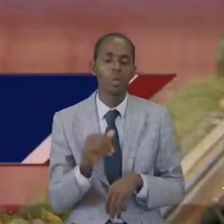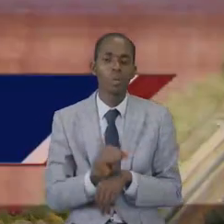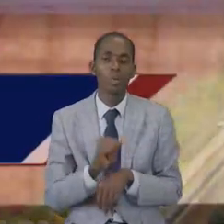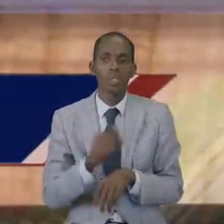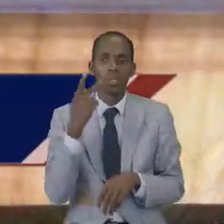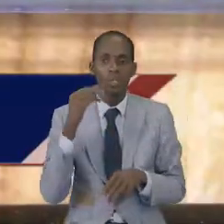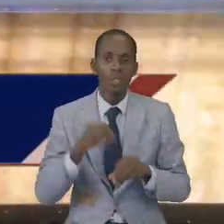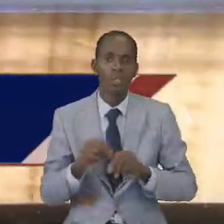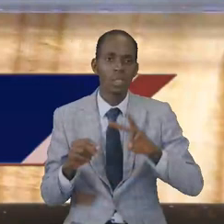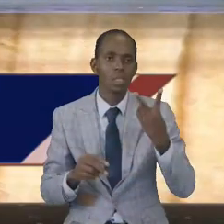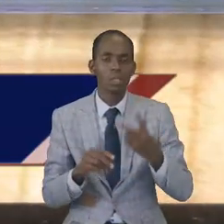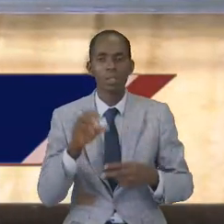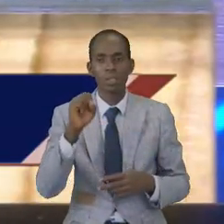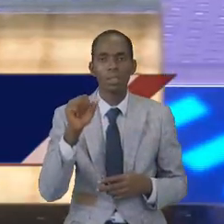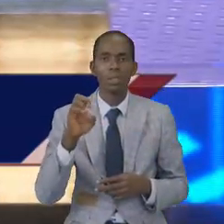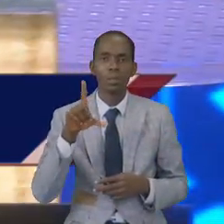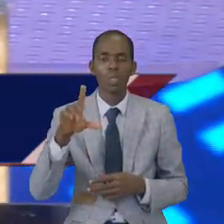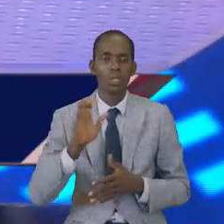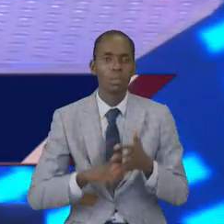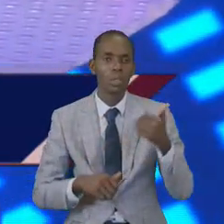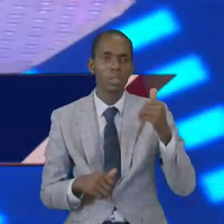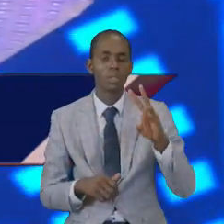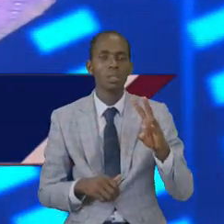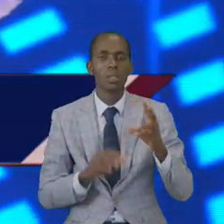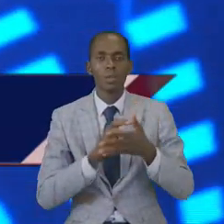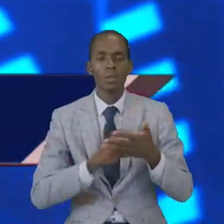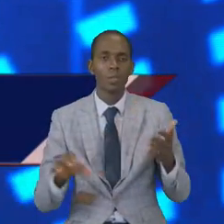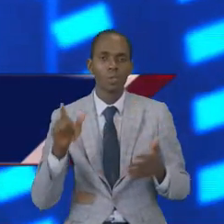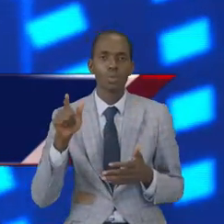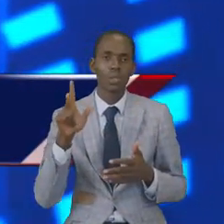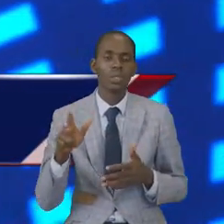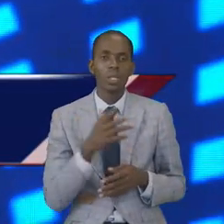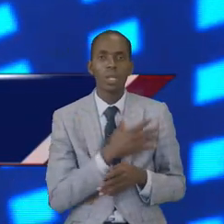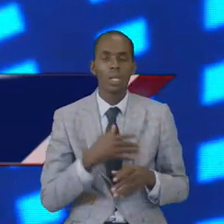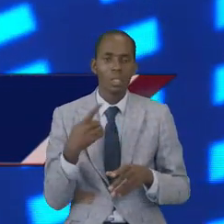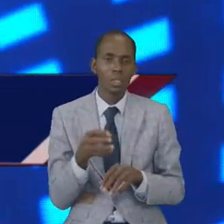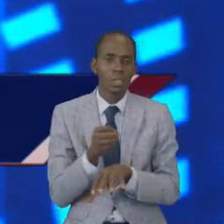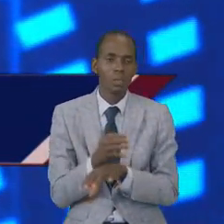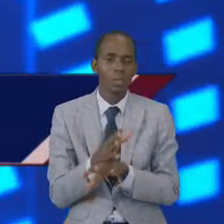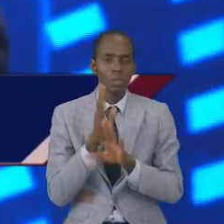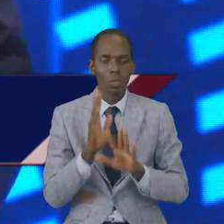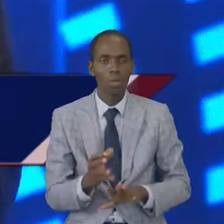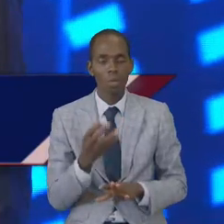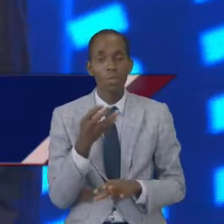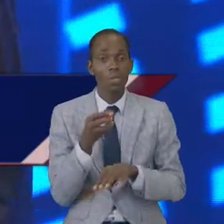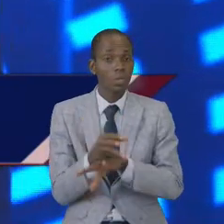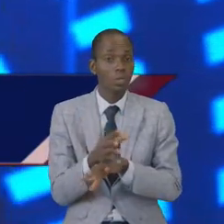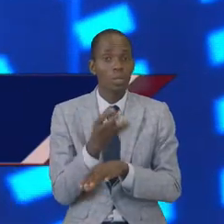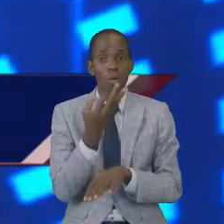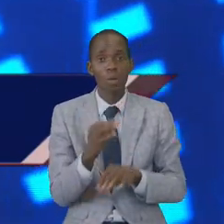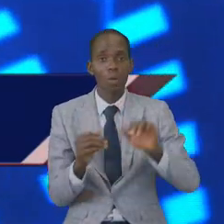2 Samuel chapter 16, verse 23. And the counsel of Ahithophel, which